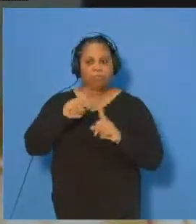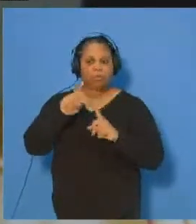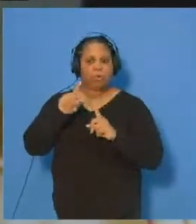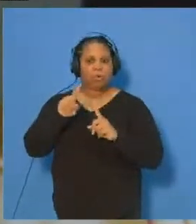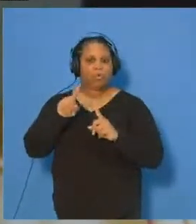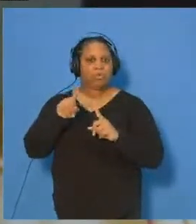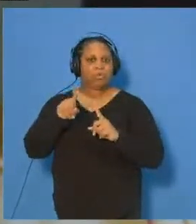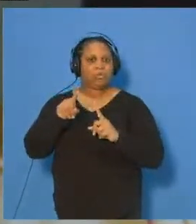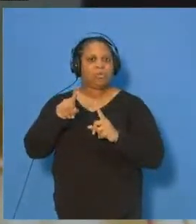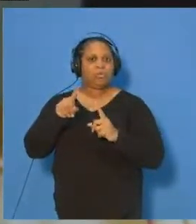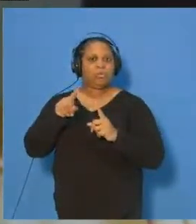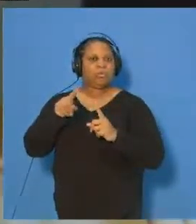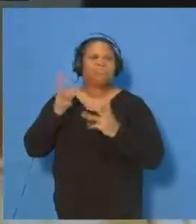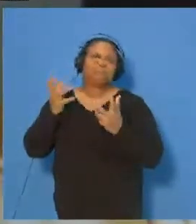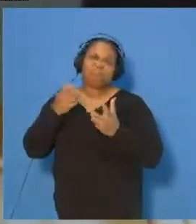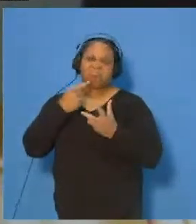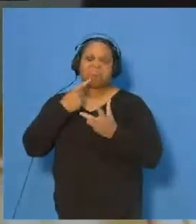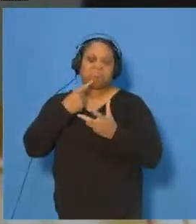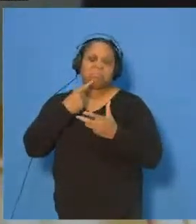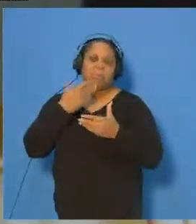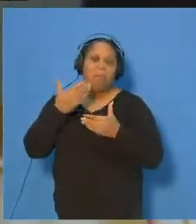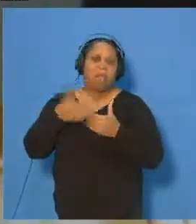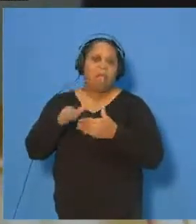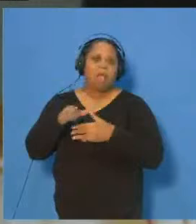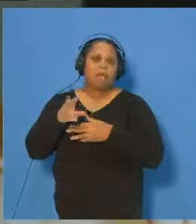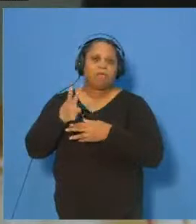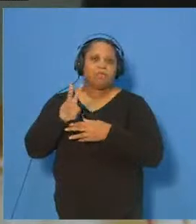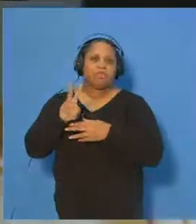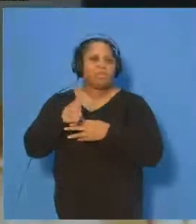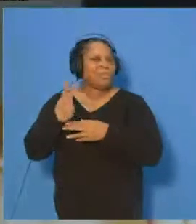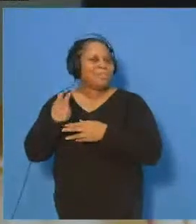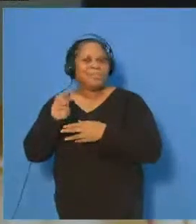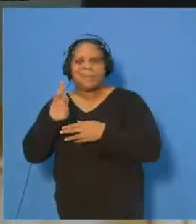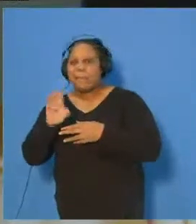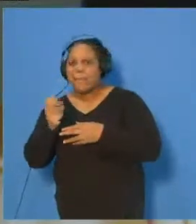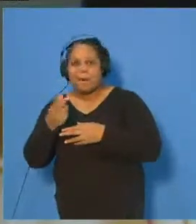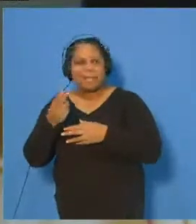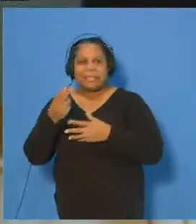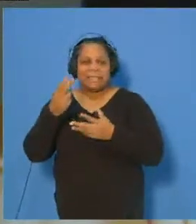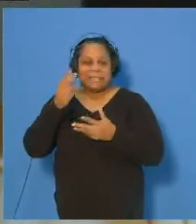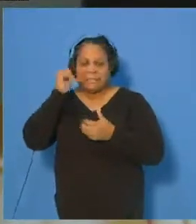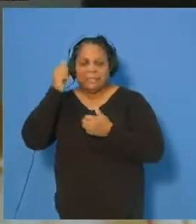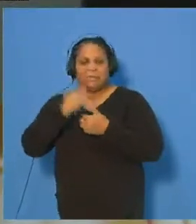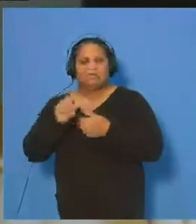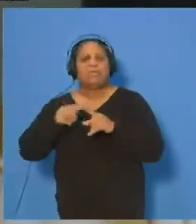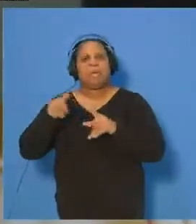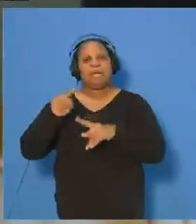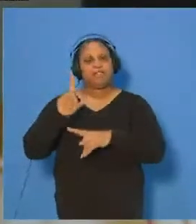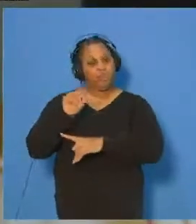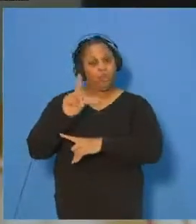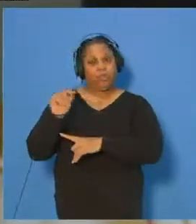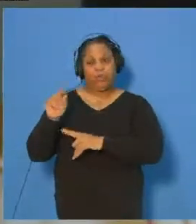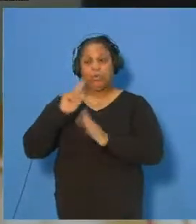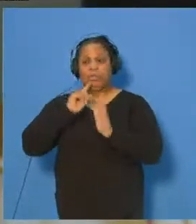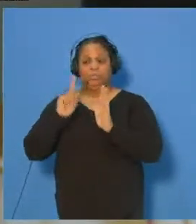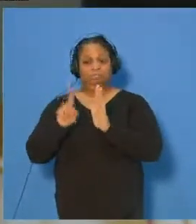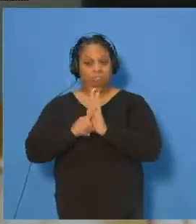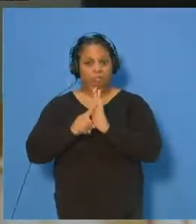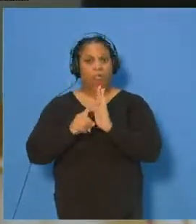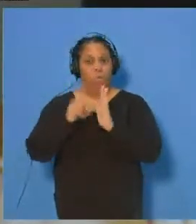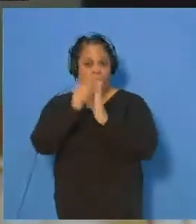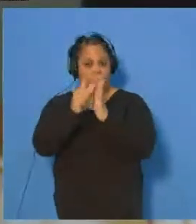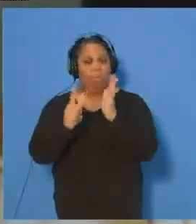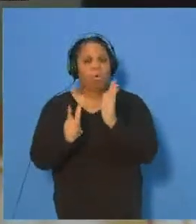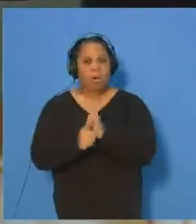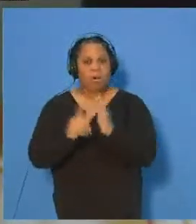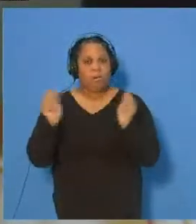Bermuda, I want to say after the 22nd of March, but I can't remember when the COVID 2020 order came into place that required